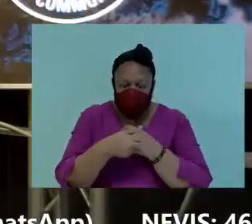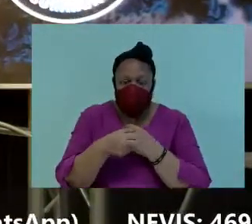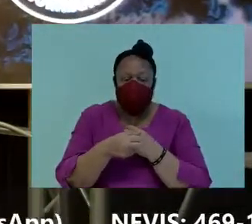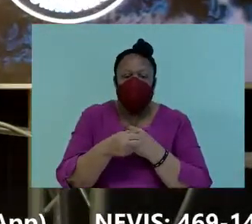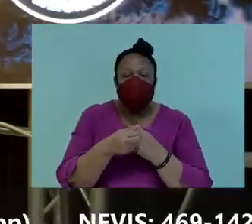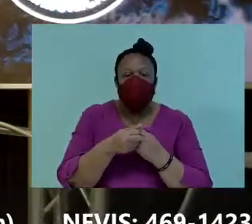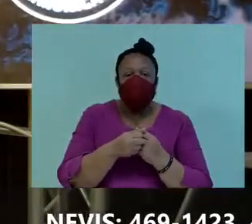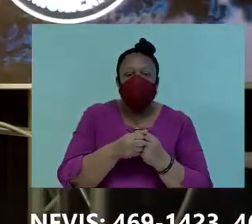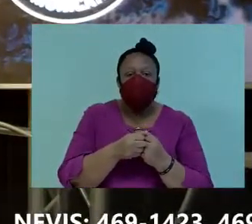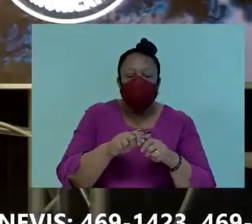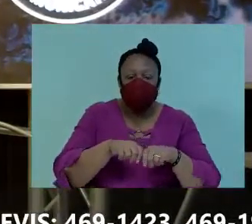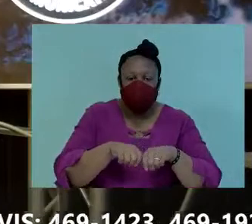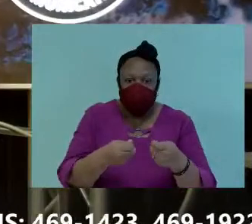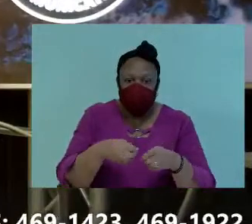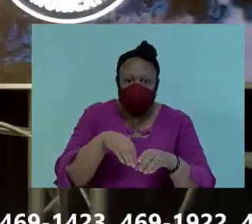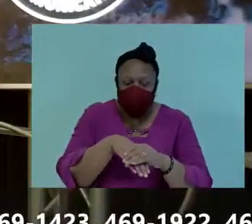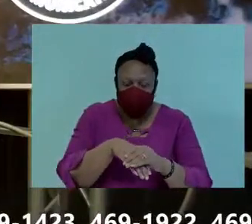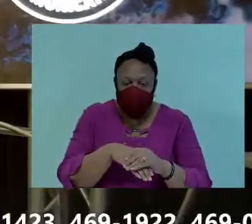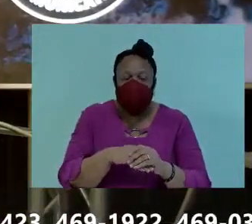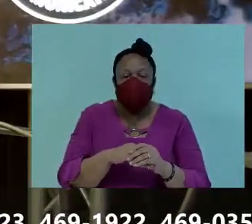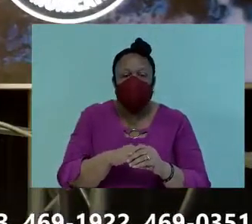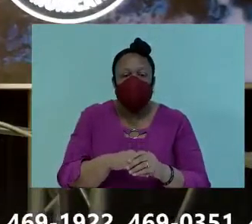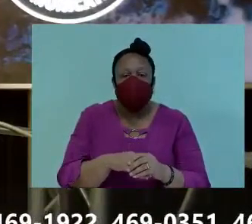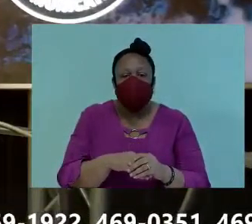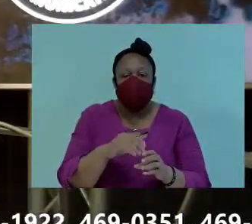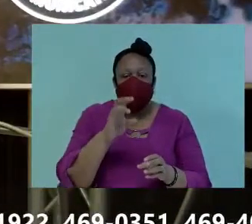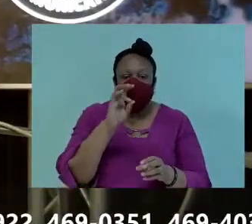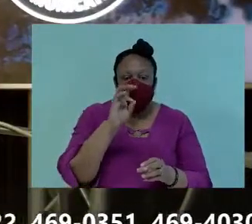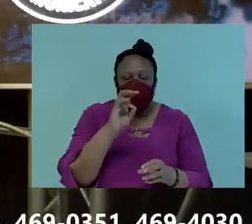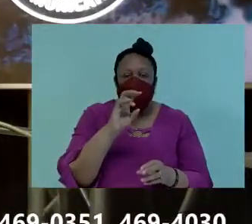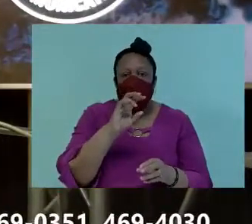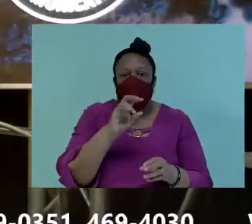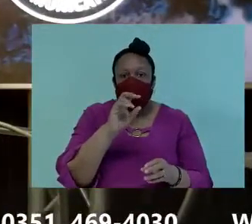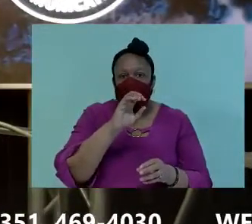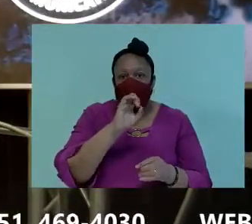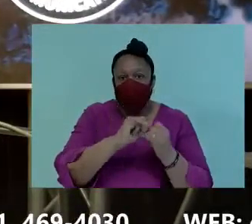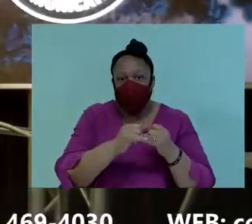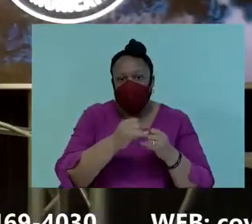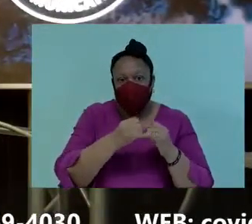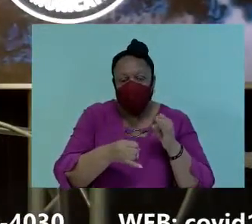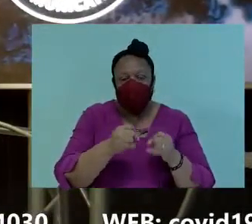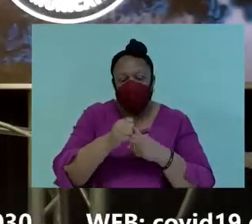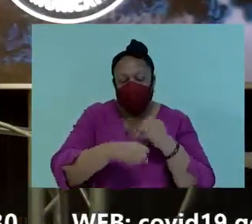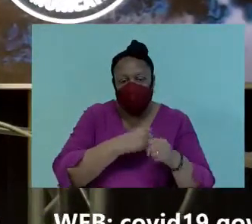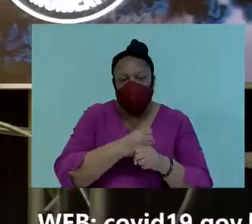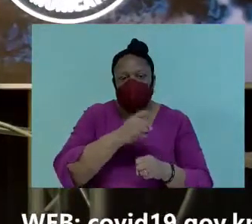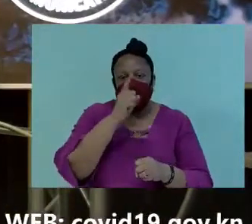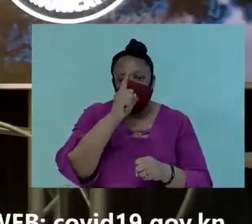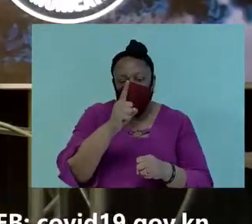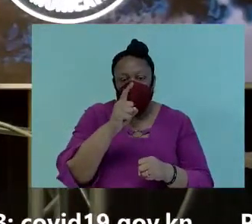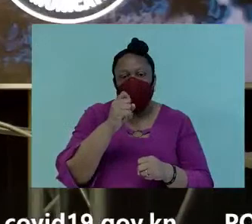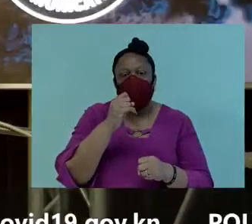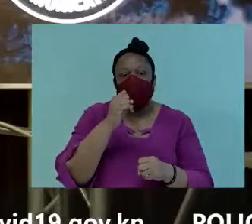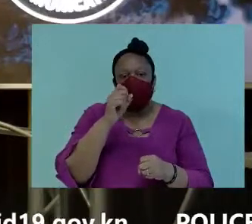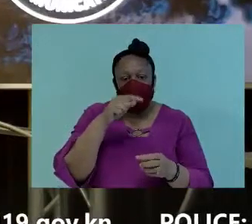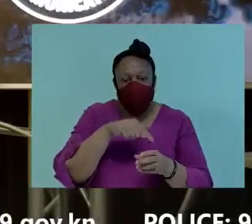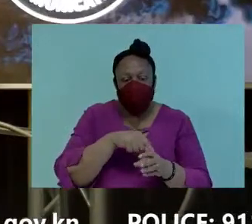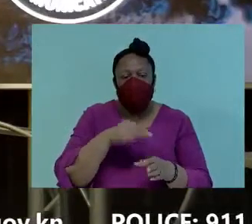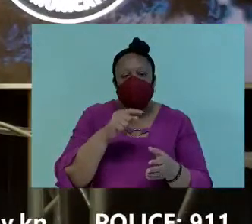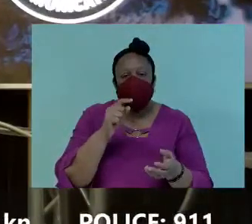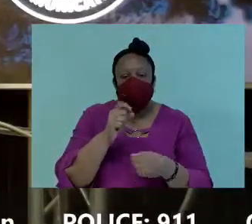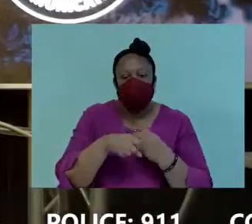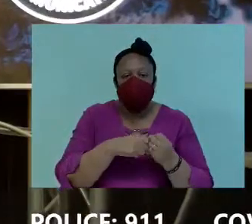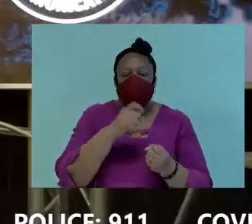21 last year. There was only 1 this year. 1 sexual assault last year, none this